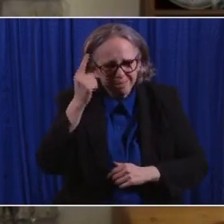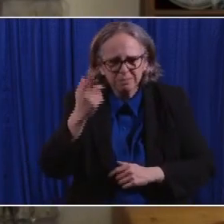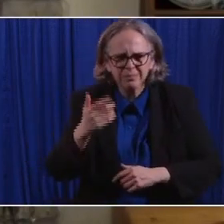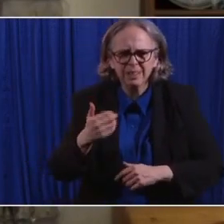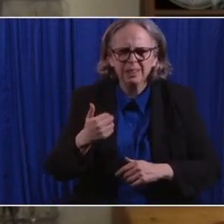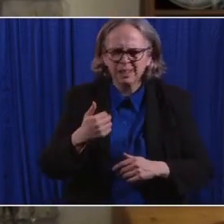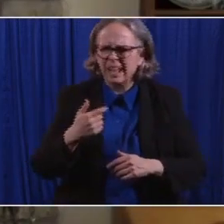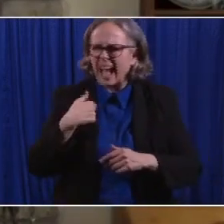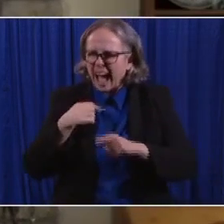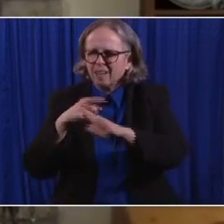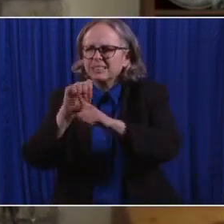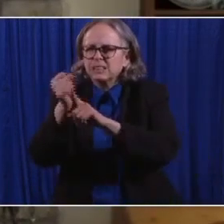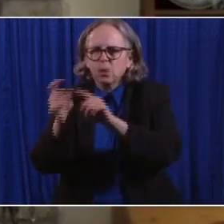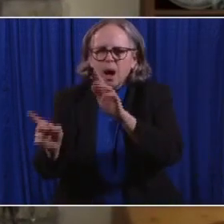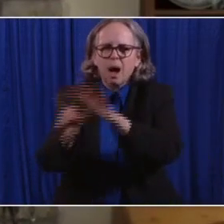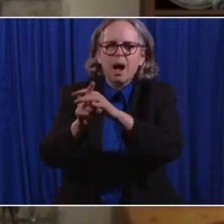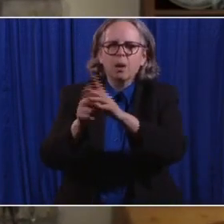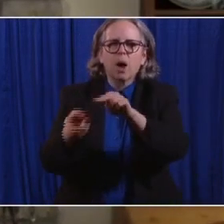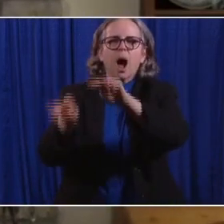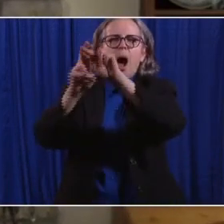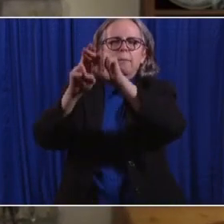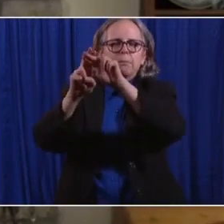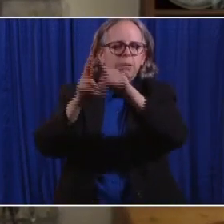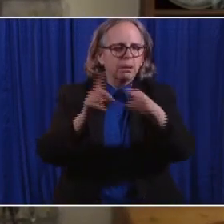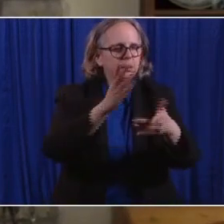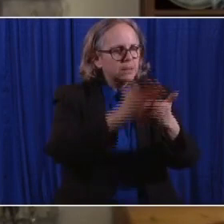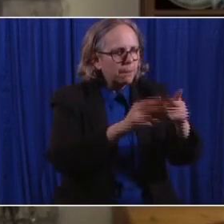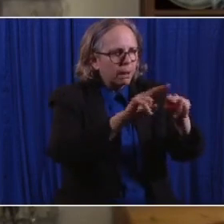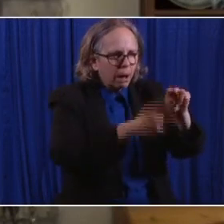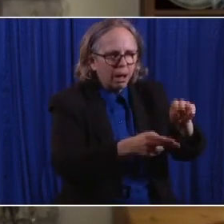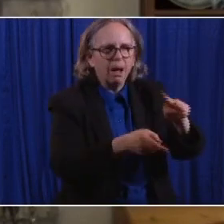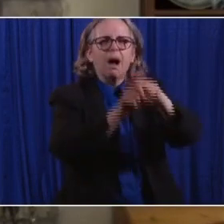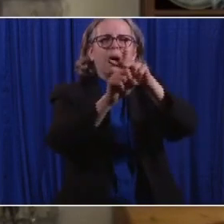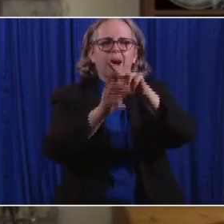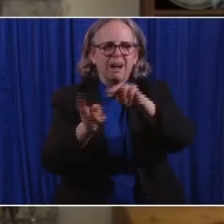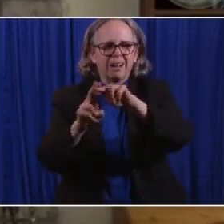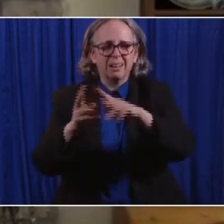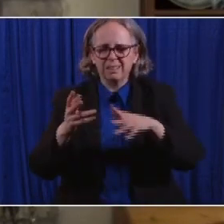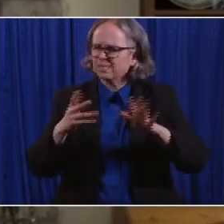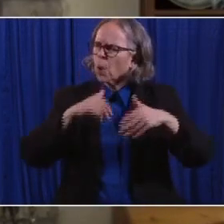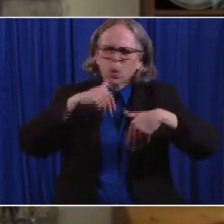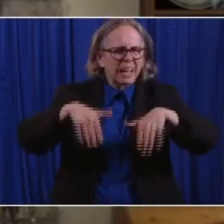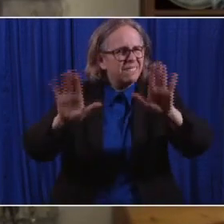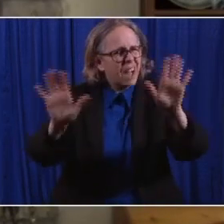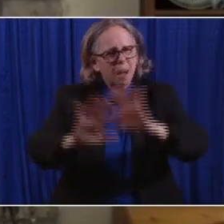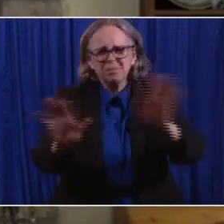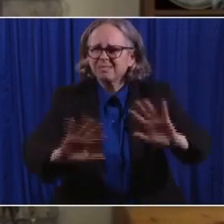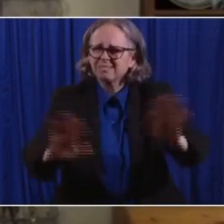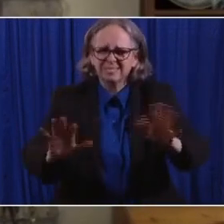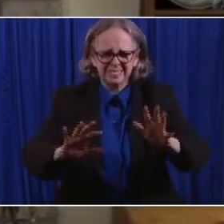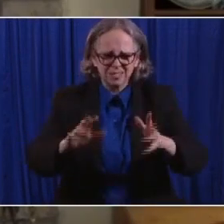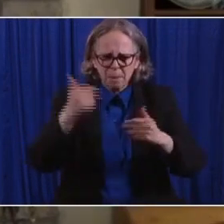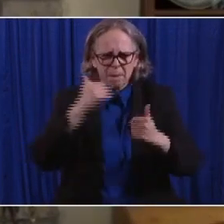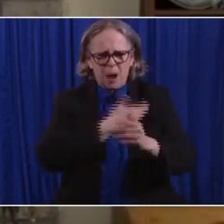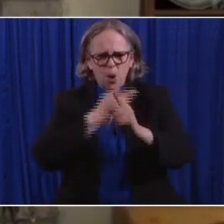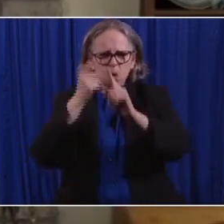but we shouldn't be discouraged. We should keep our eye on the ball and continue to move forward.